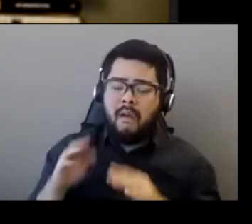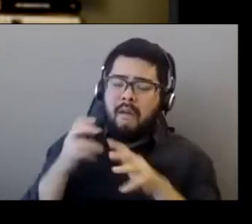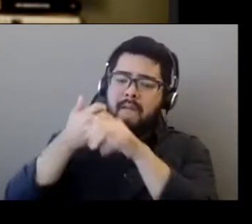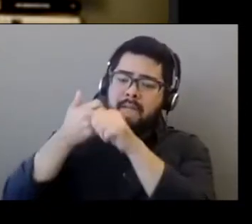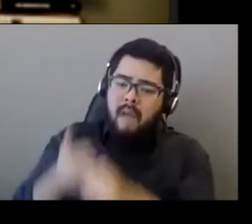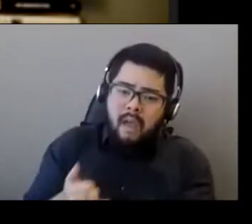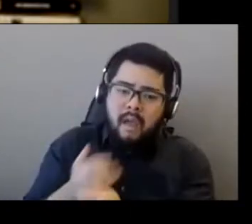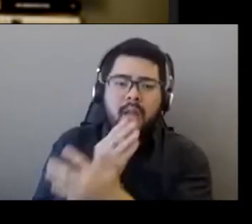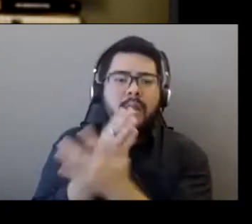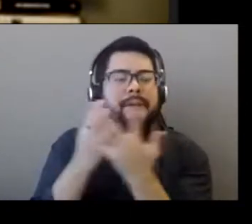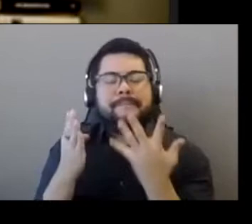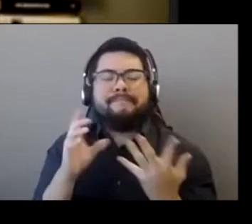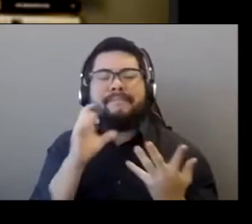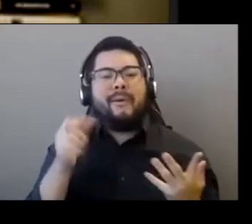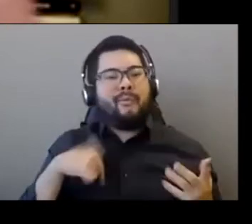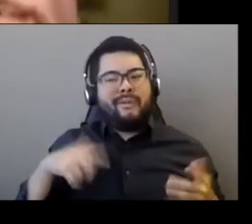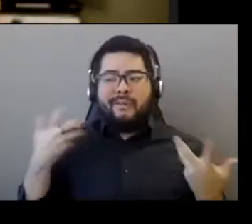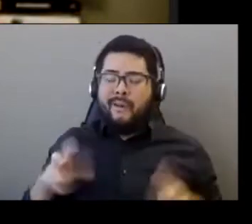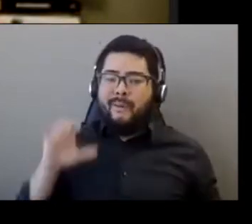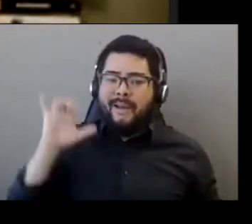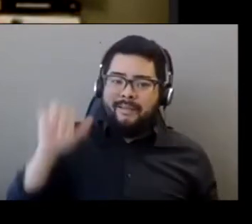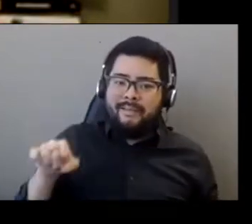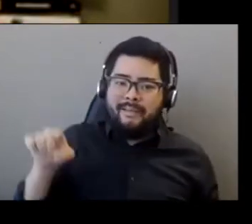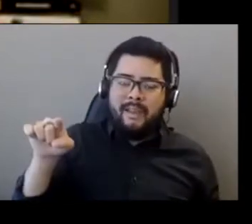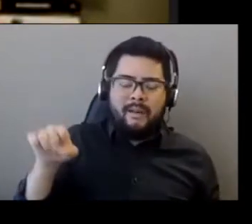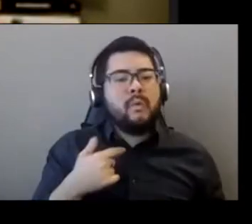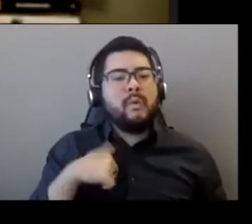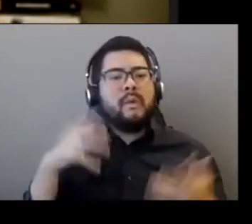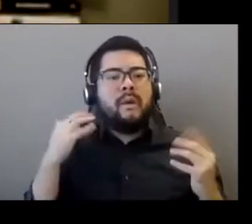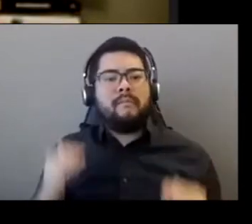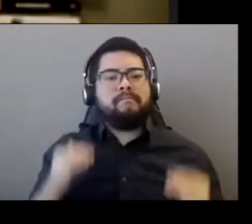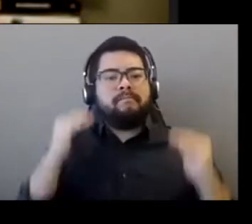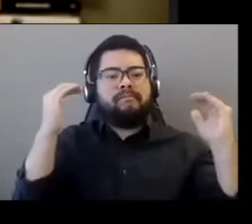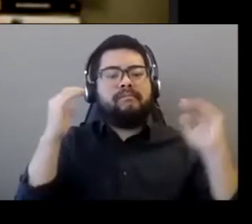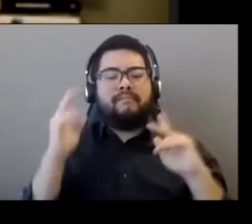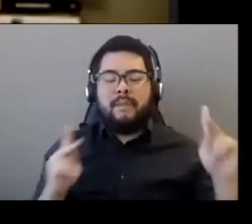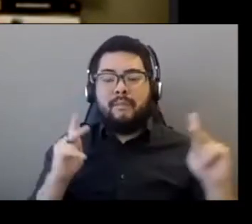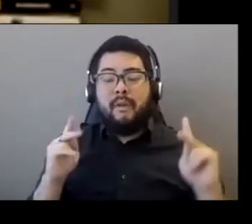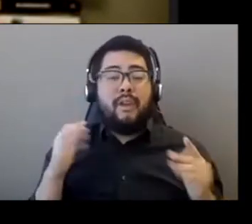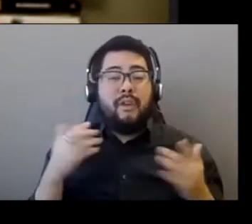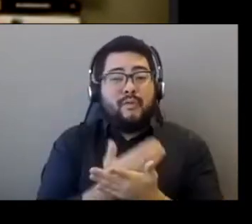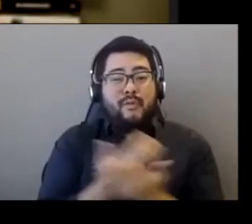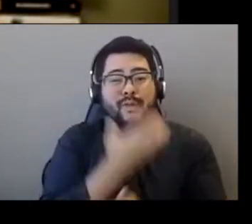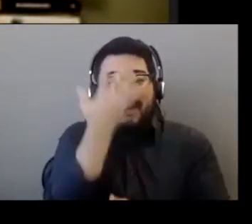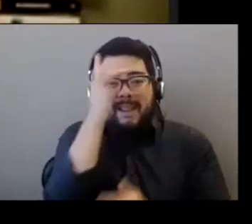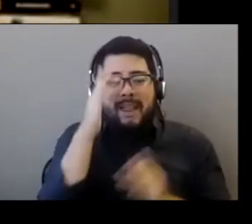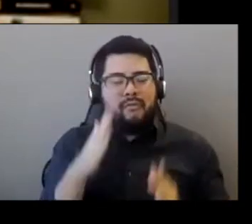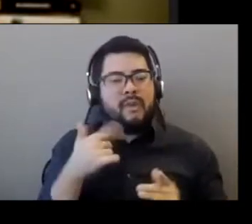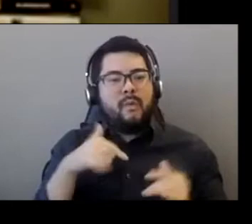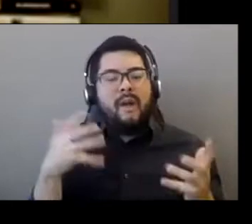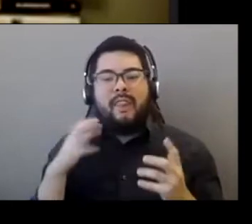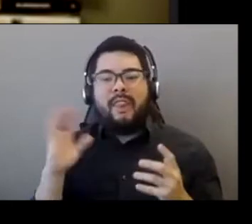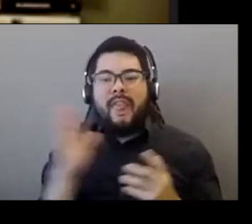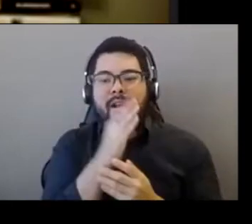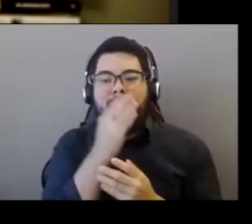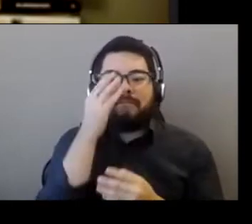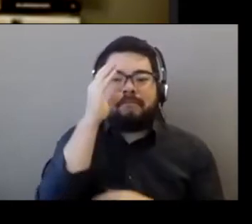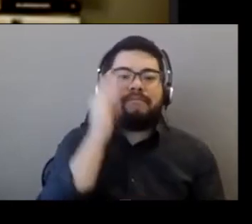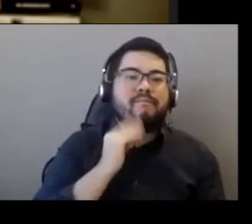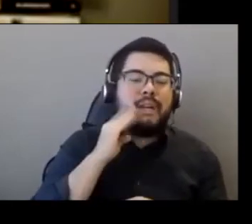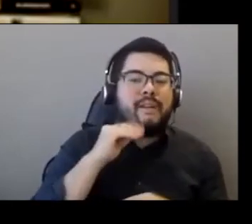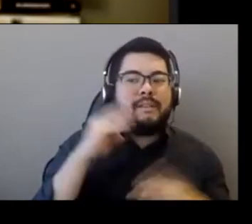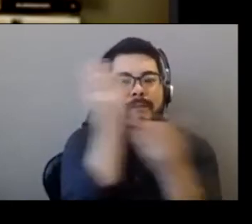for somebody. We want to amplify the voices of our new intellectuals. We don't claim to be the new intellectuals. We are